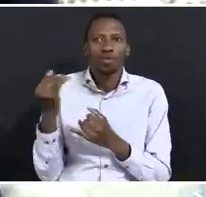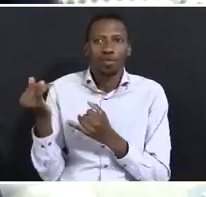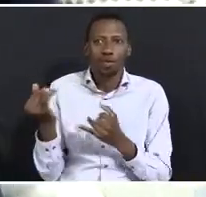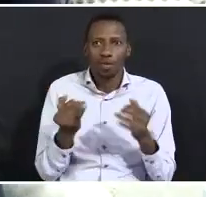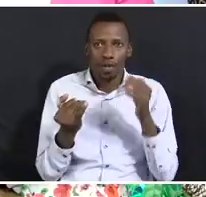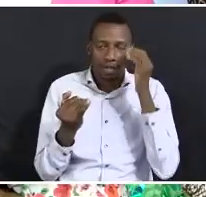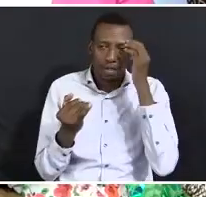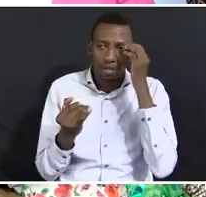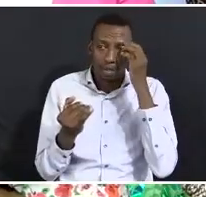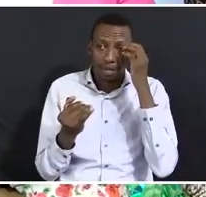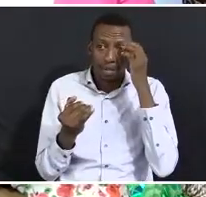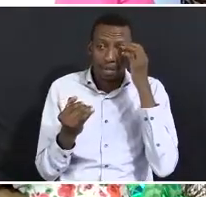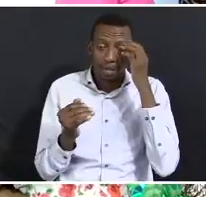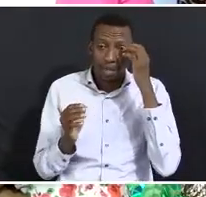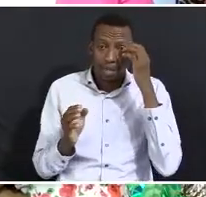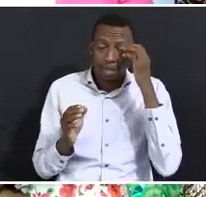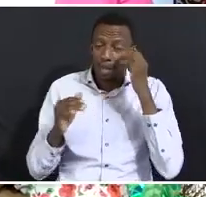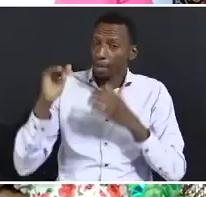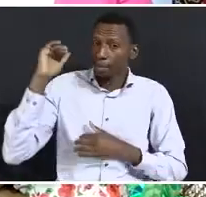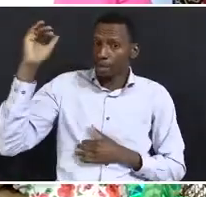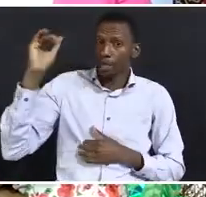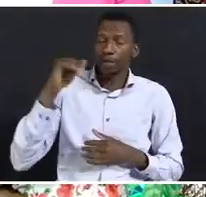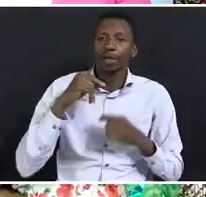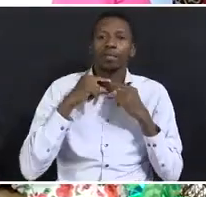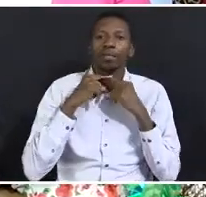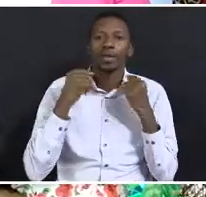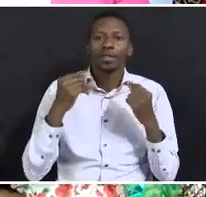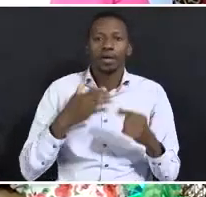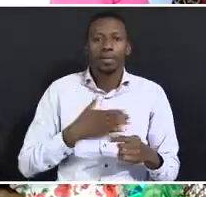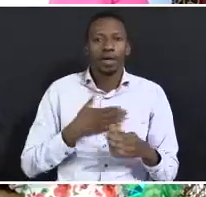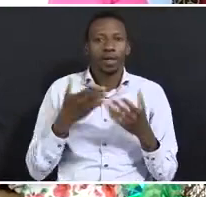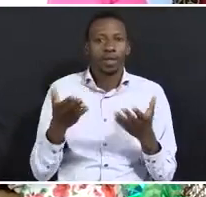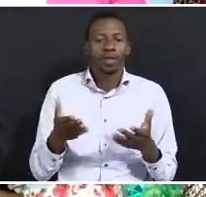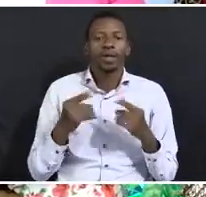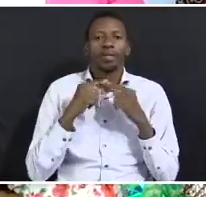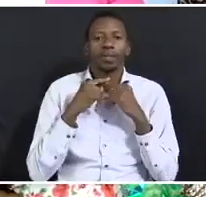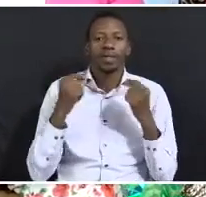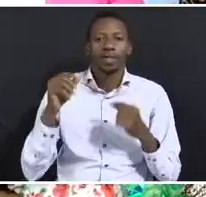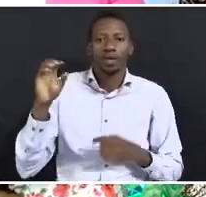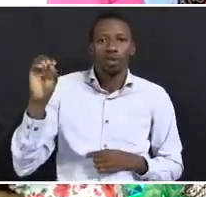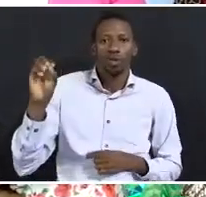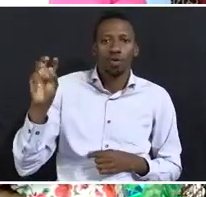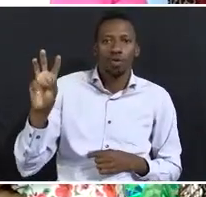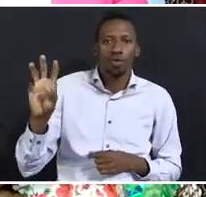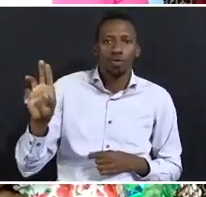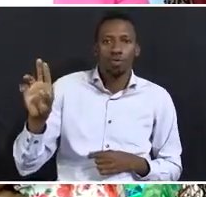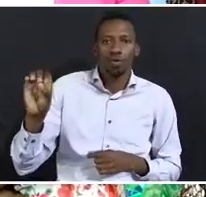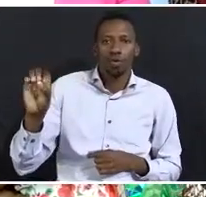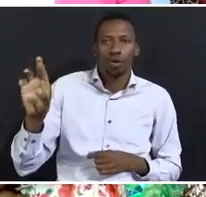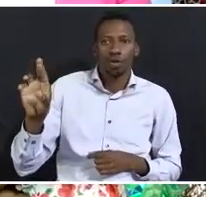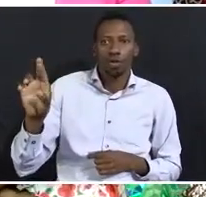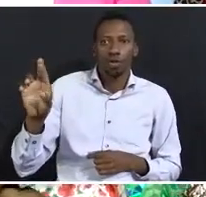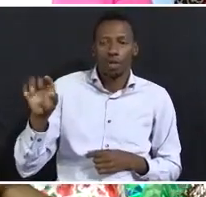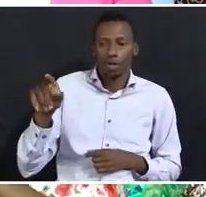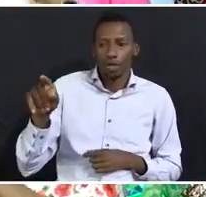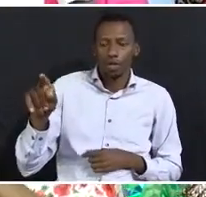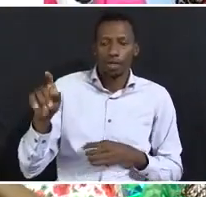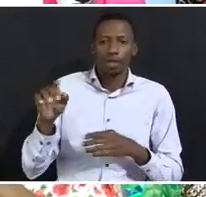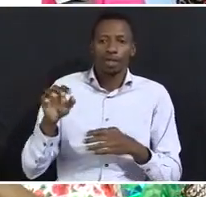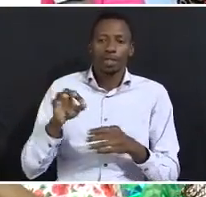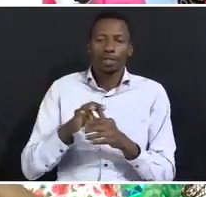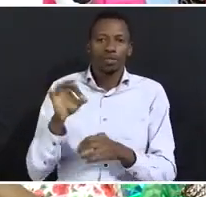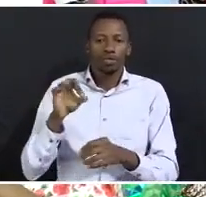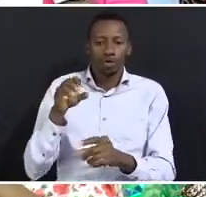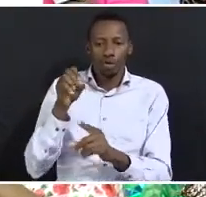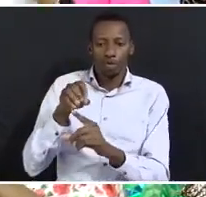my senior pastor is here. Pastor Owor is my spiritual mentor. He pastored me at Nairobi East. He has